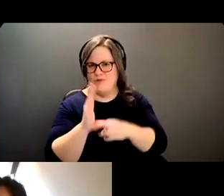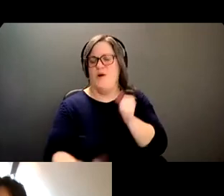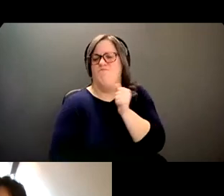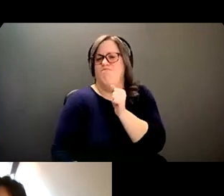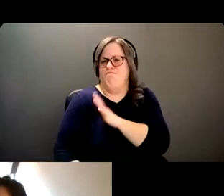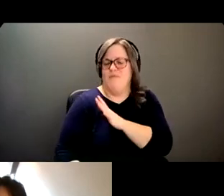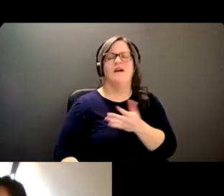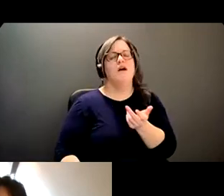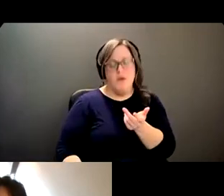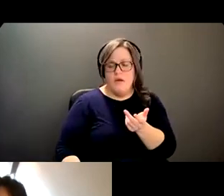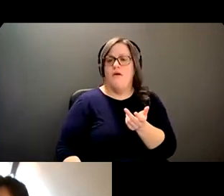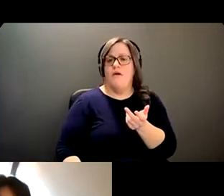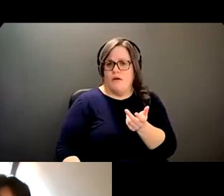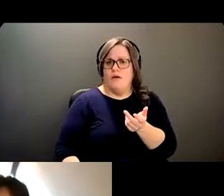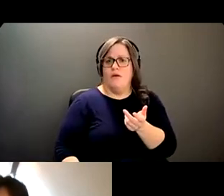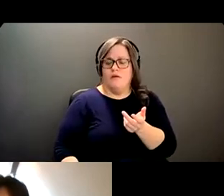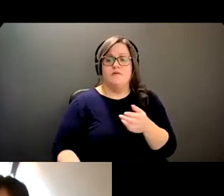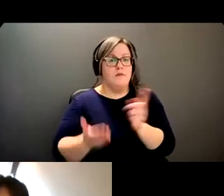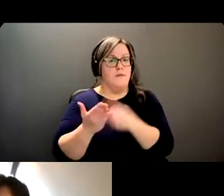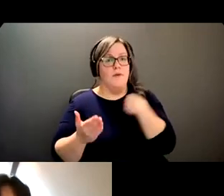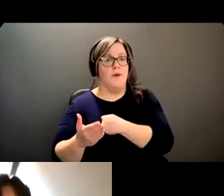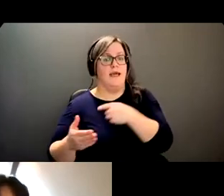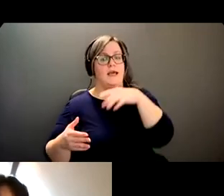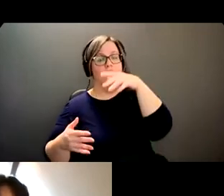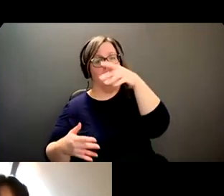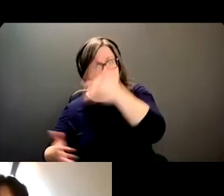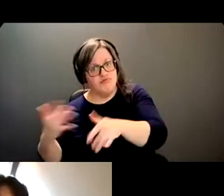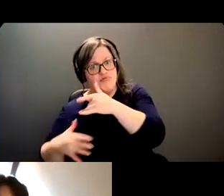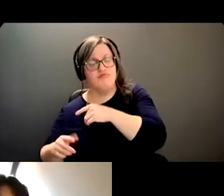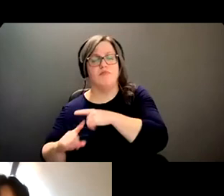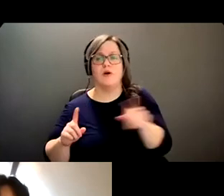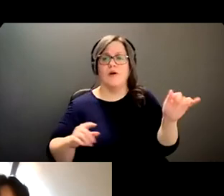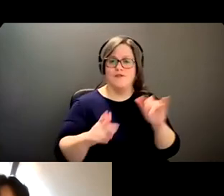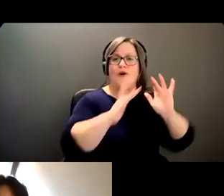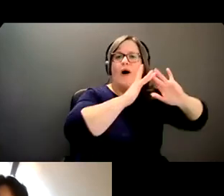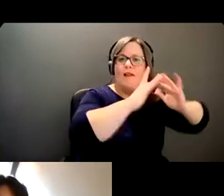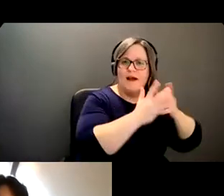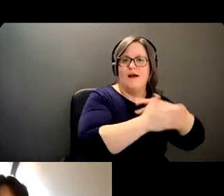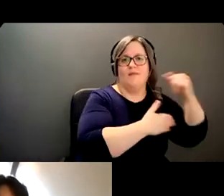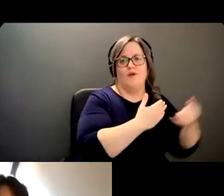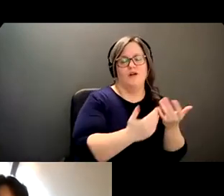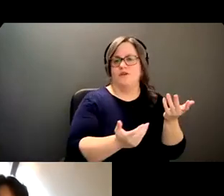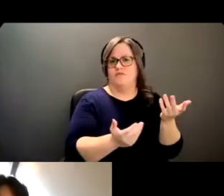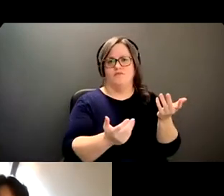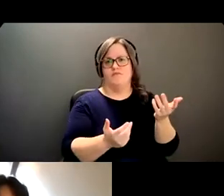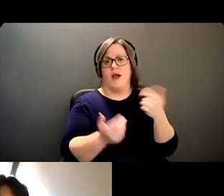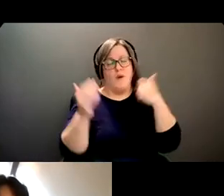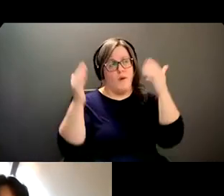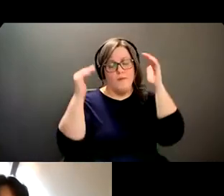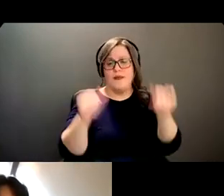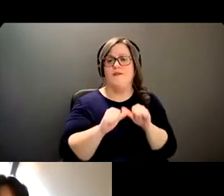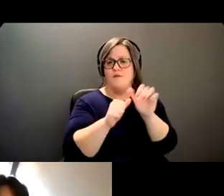not in-person projects were happening concurrently with actual exhibitions, which was a great middle ground. And I hope that we can still continue